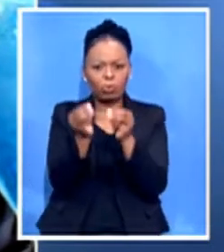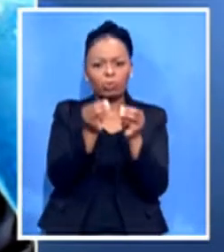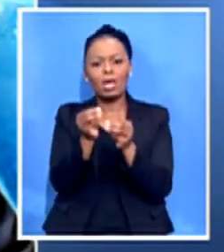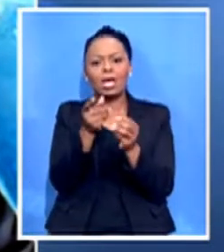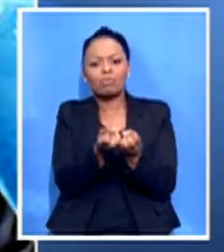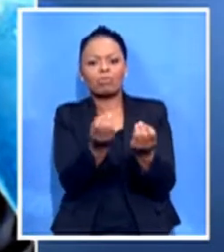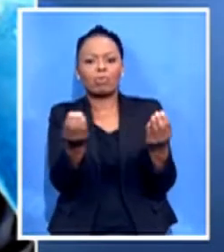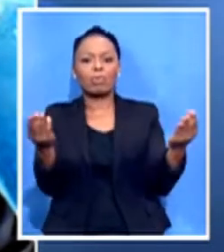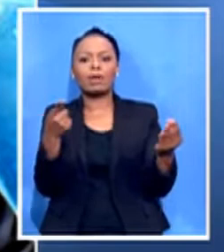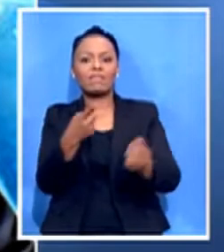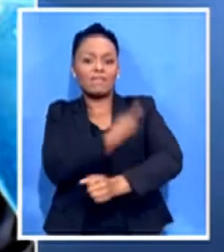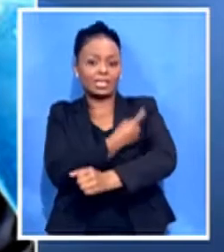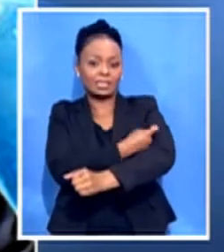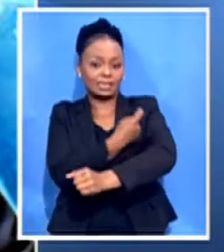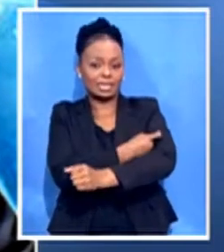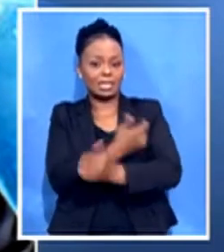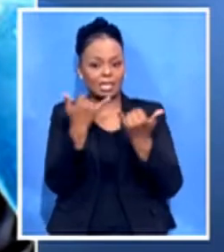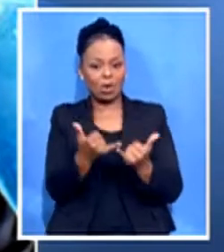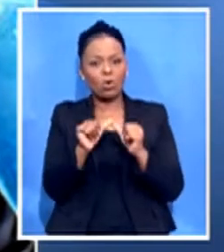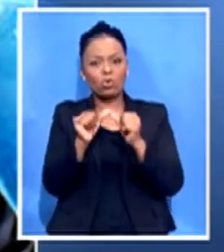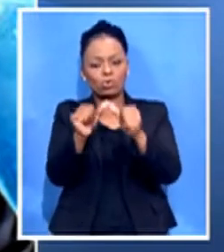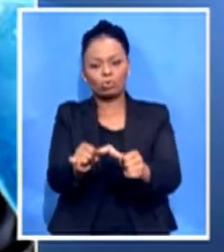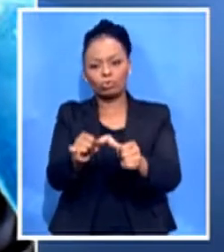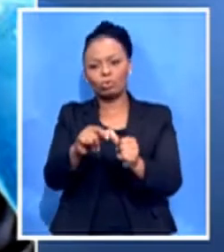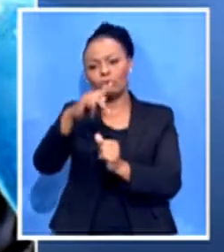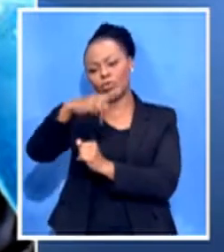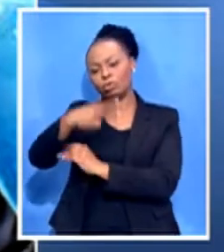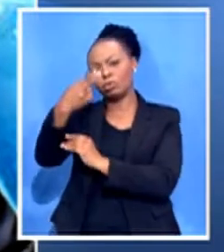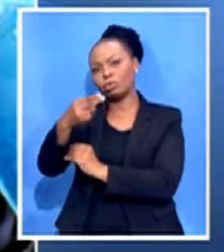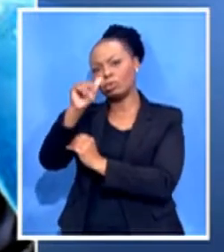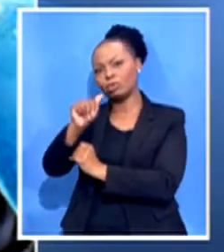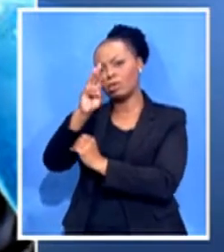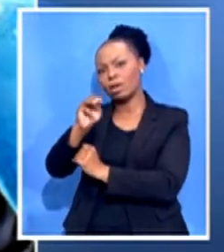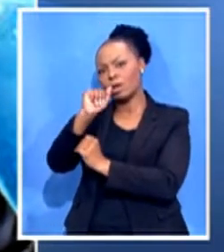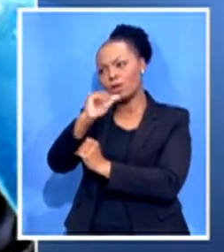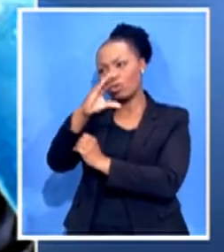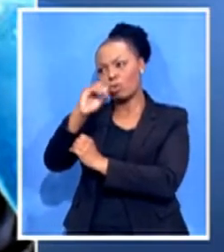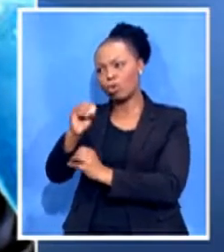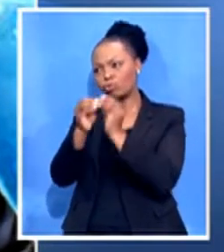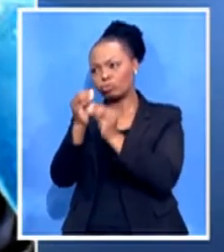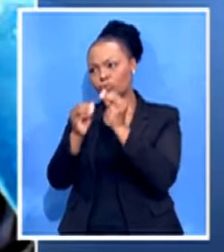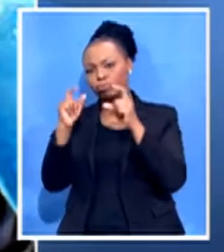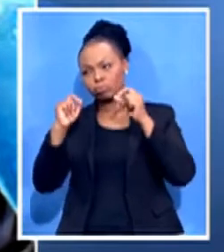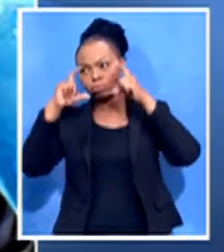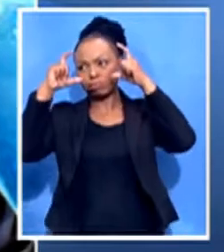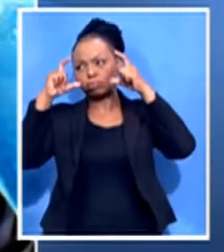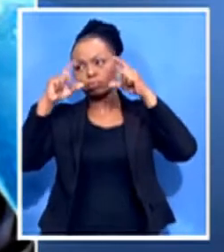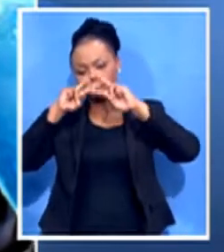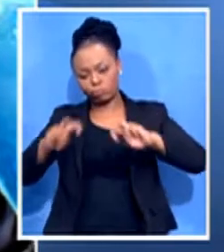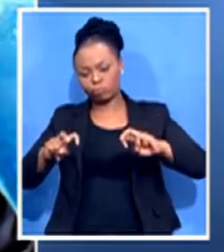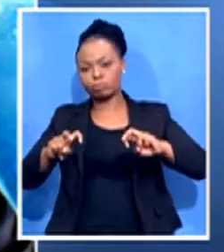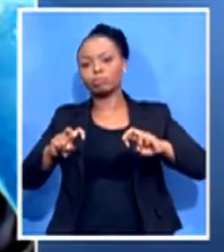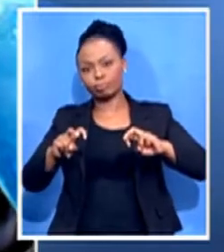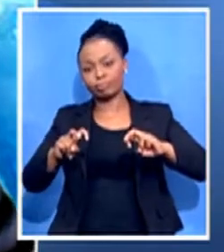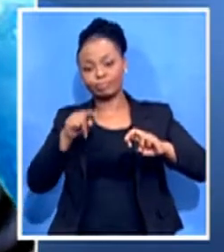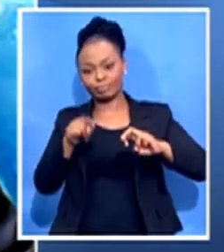call pharmacovigilance studies, collecting rare side events or effects of